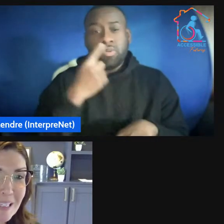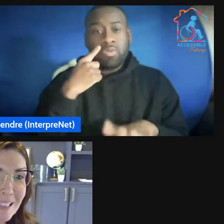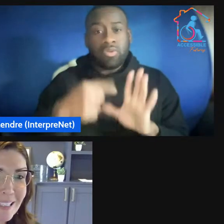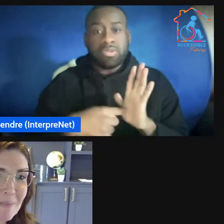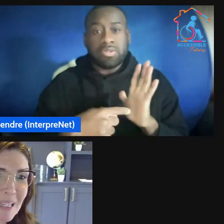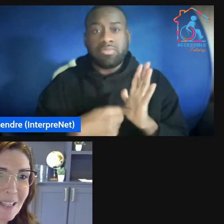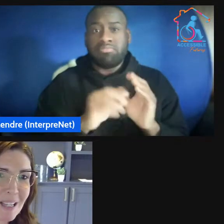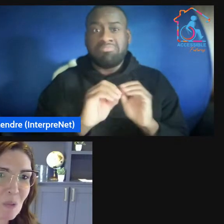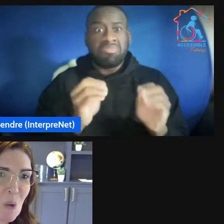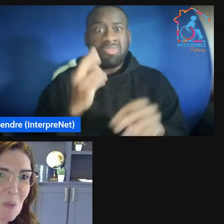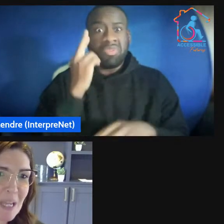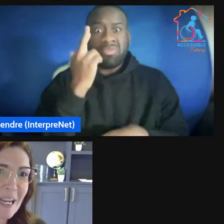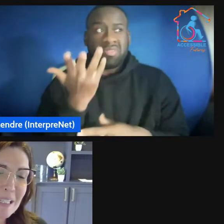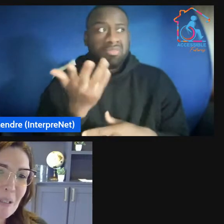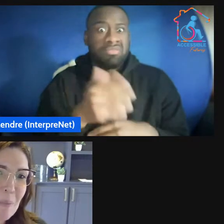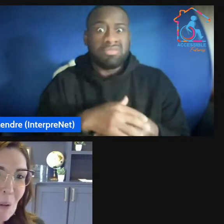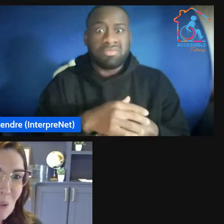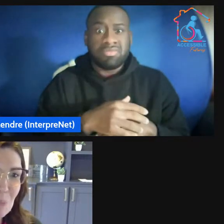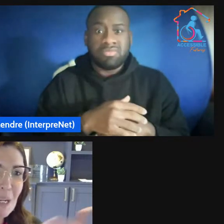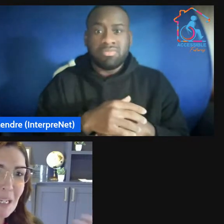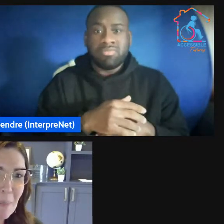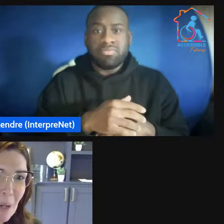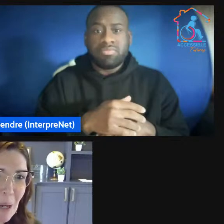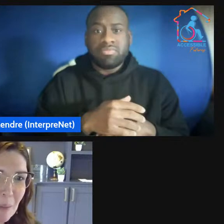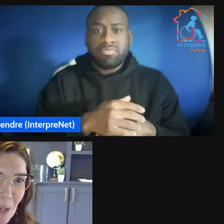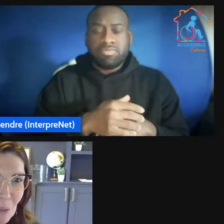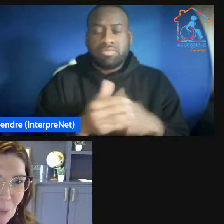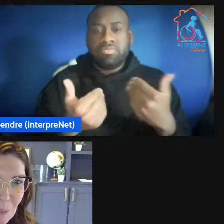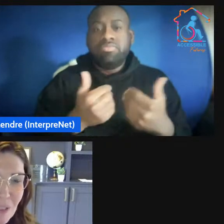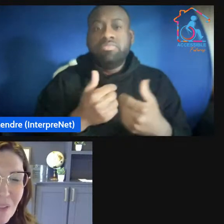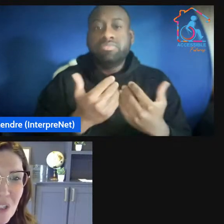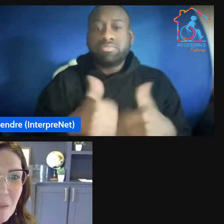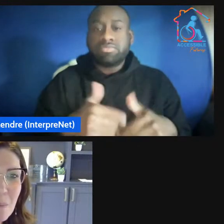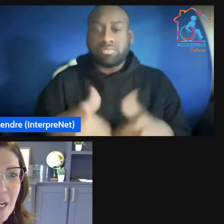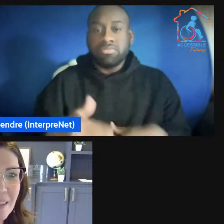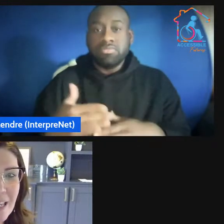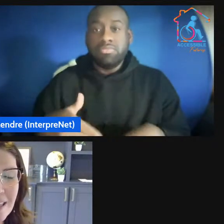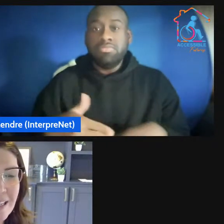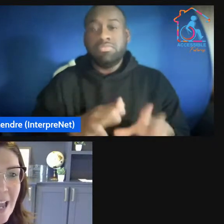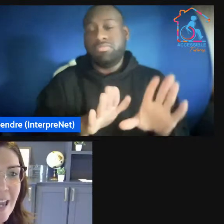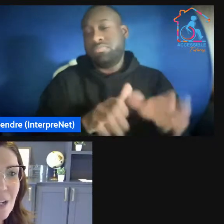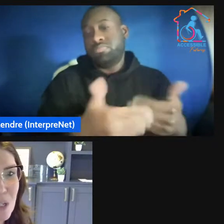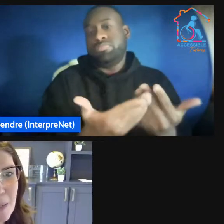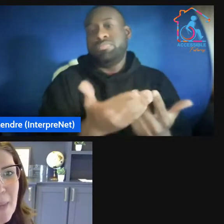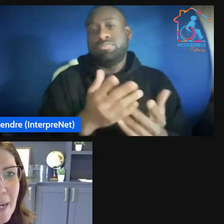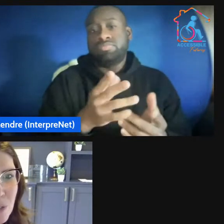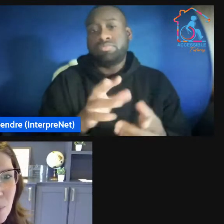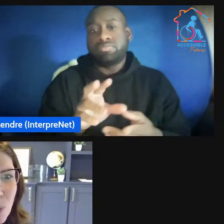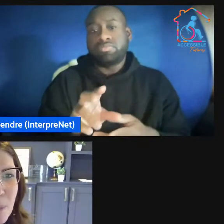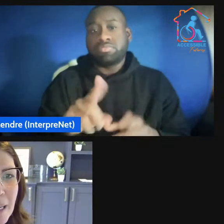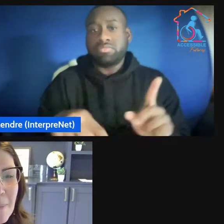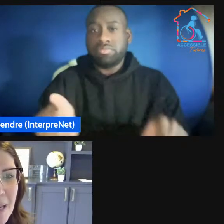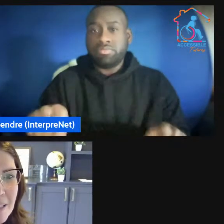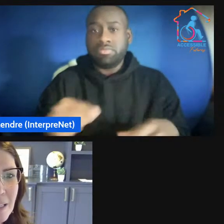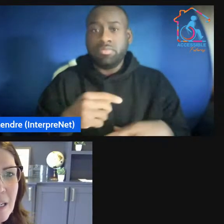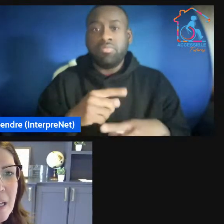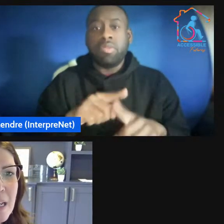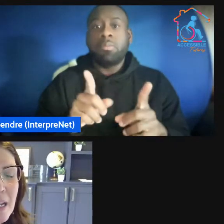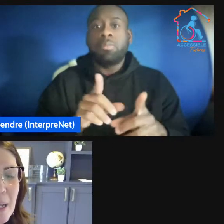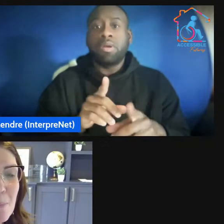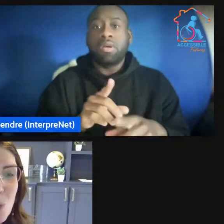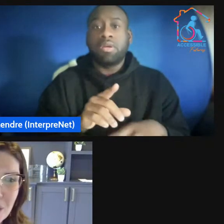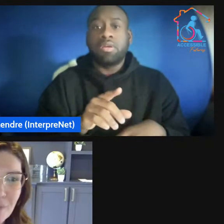no reason. I mean, it's one way to, I suppose, break up a room division, but at the end of the day, it actually impairs movement and makes